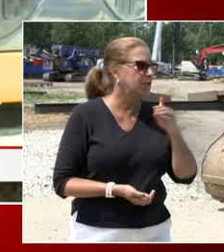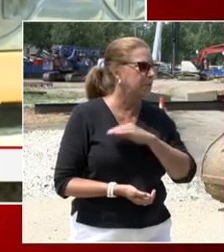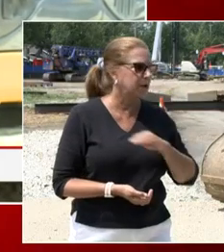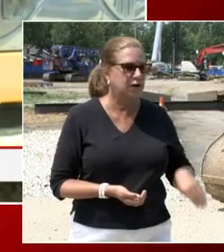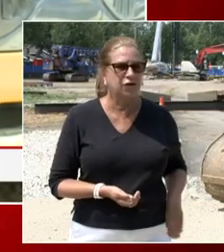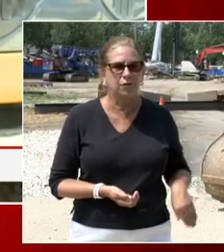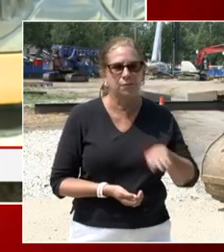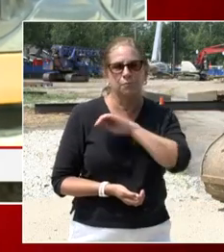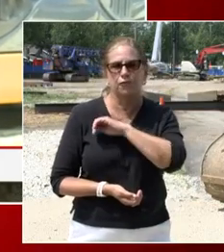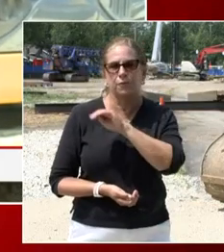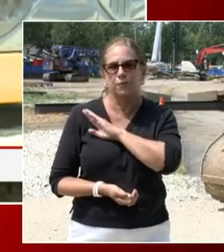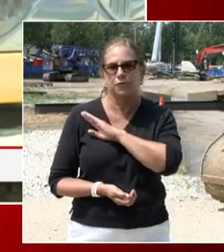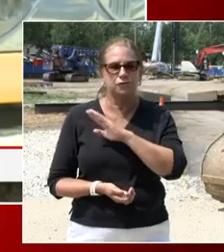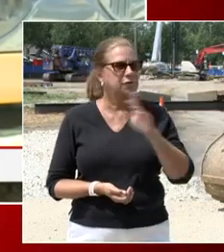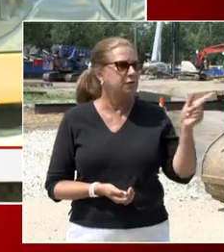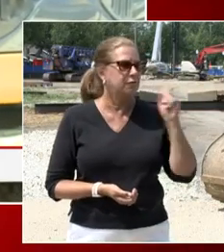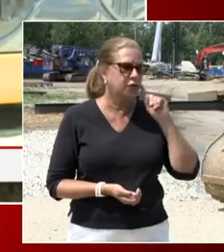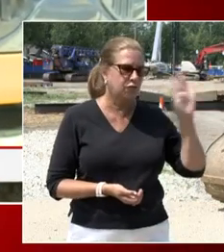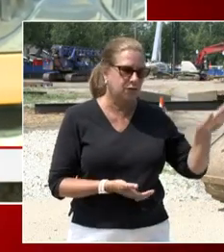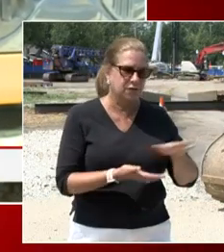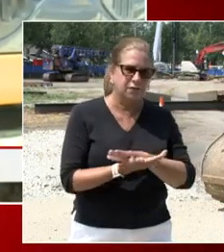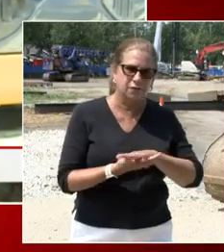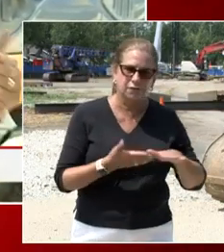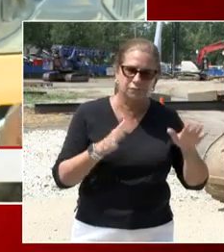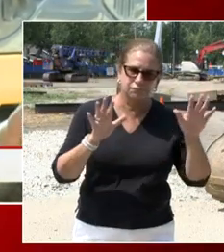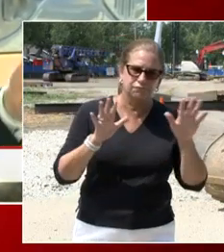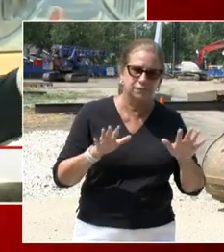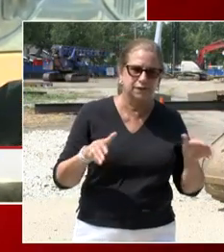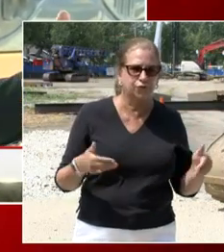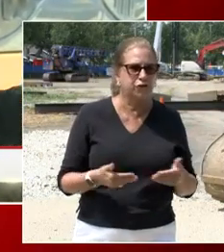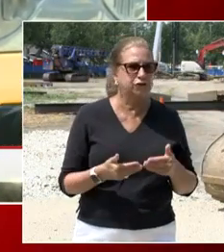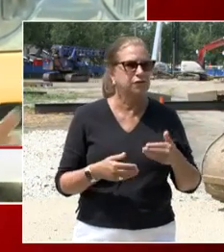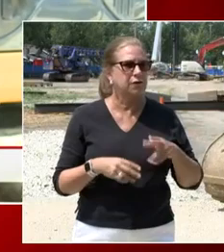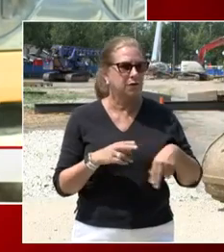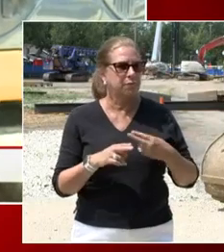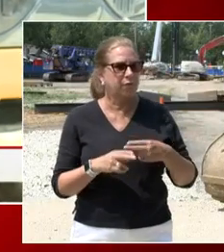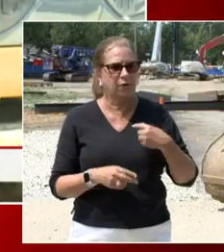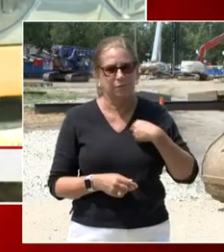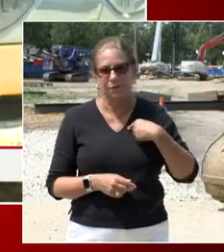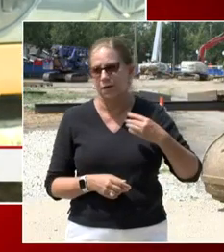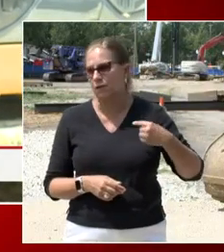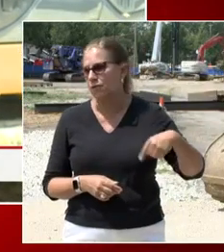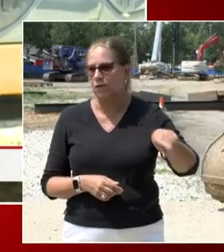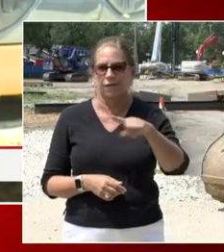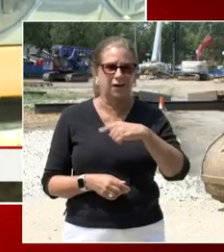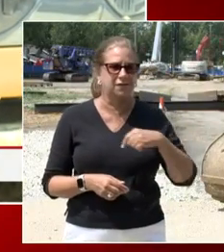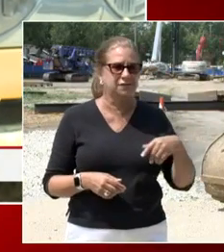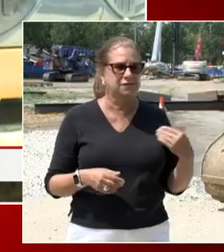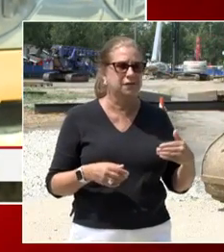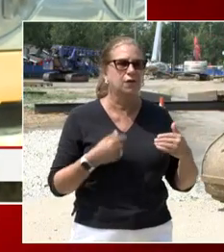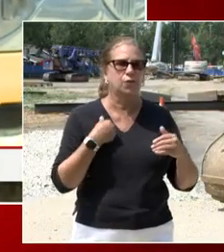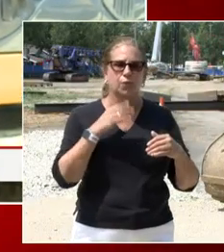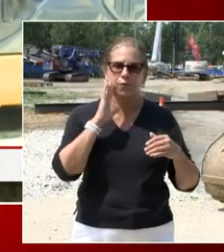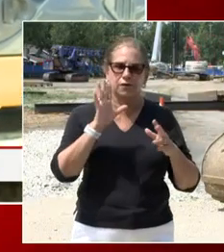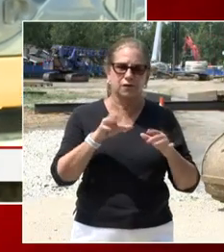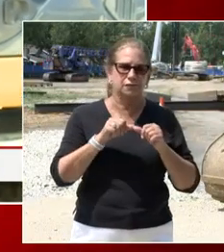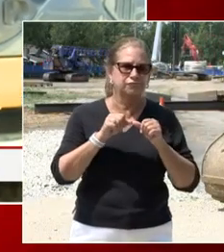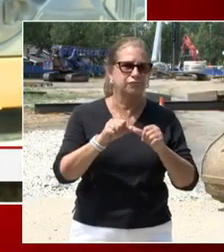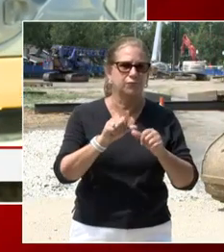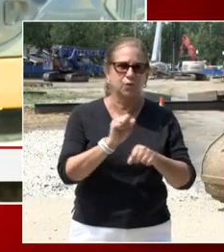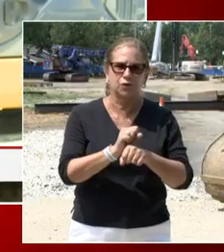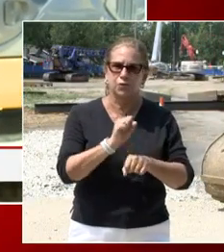introduction, and thank you for being here with us as we make further progress with health care,